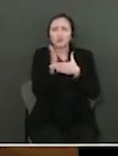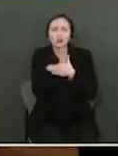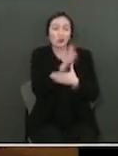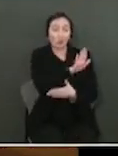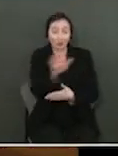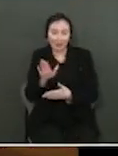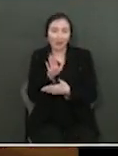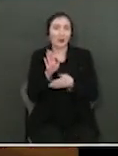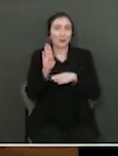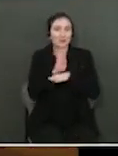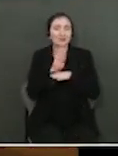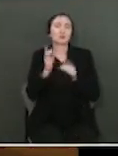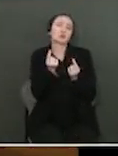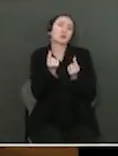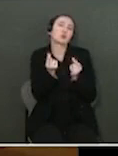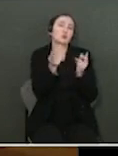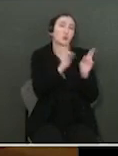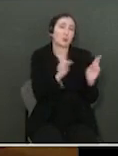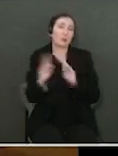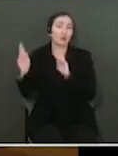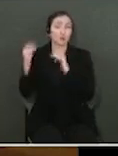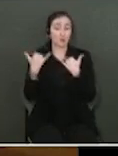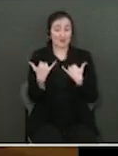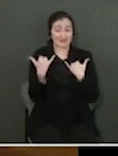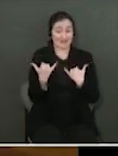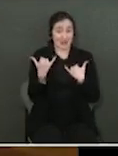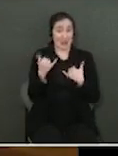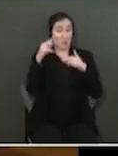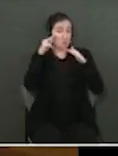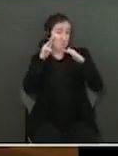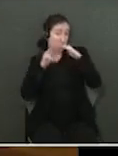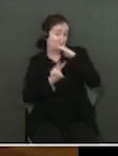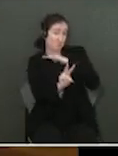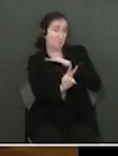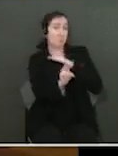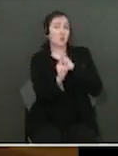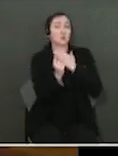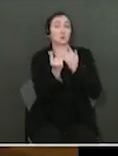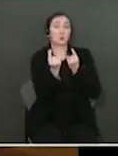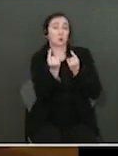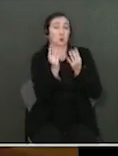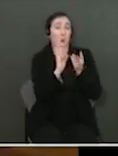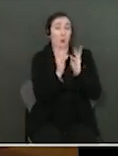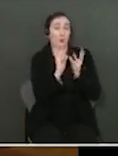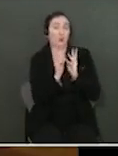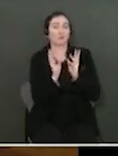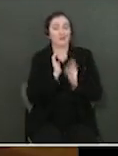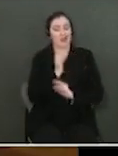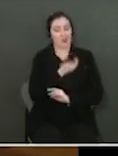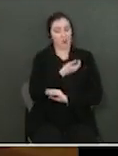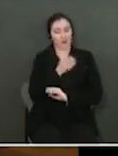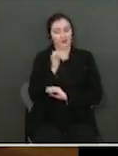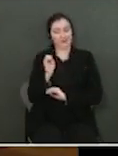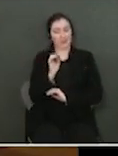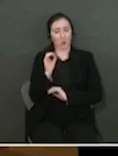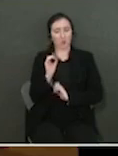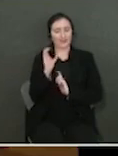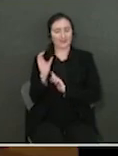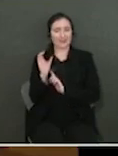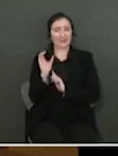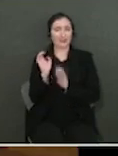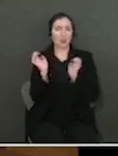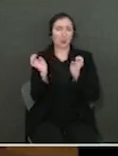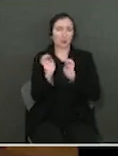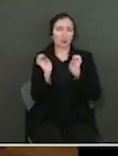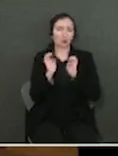kind of recap the forecast as it stands right now, our EOC group has been in contact several times a day with the